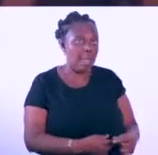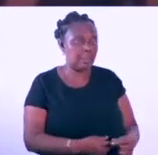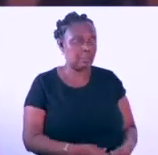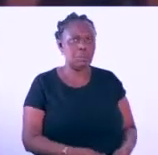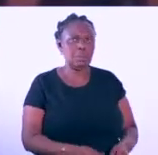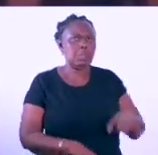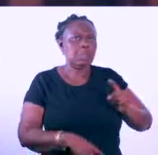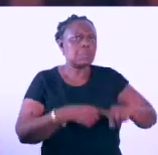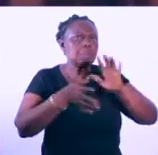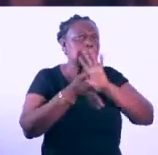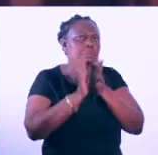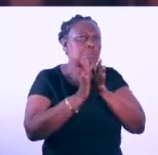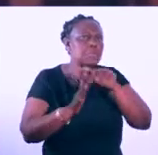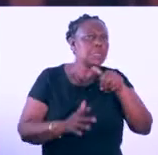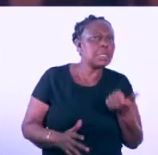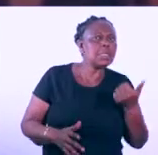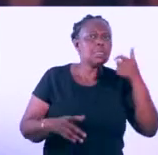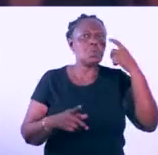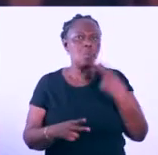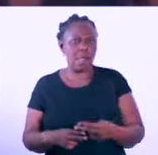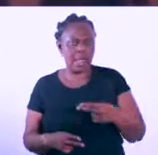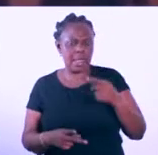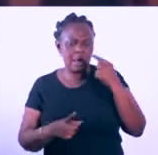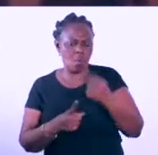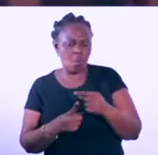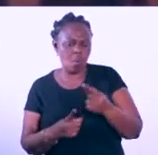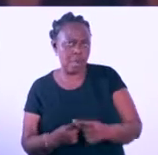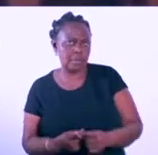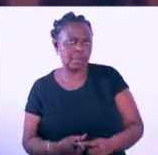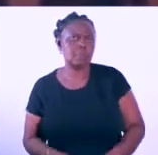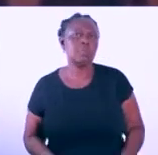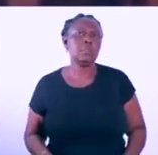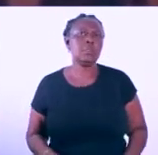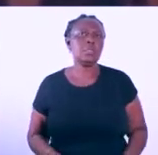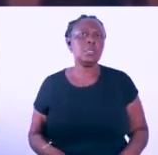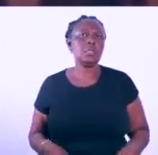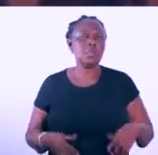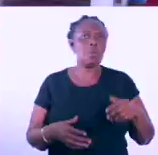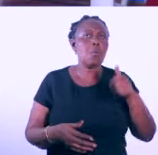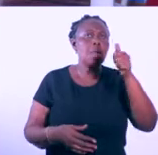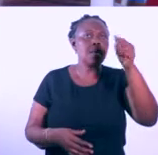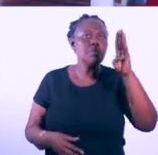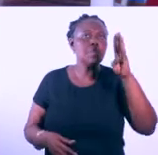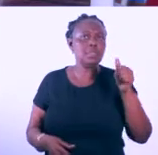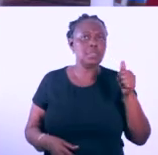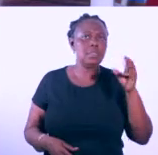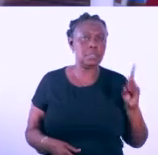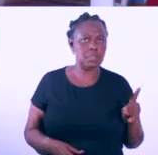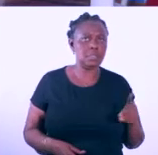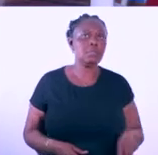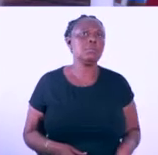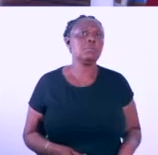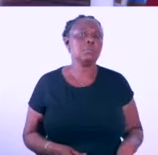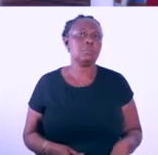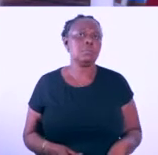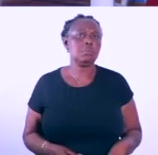couldn't mention any of the words, and so we moved him to letters. At